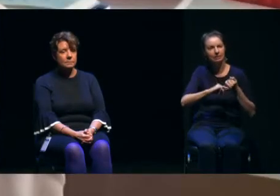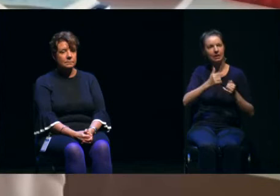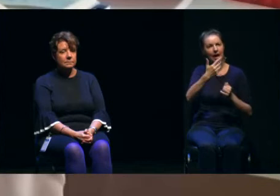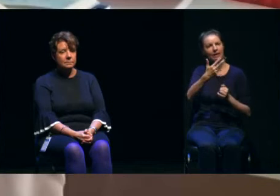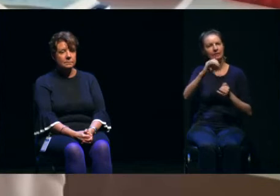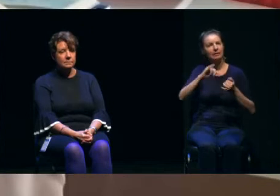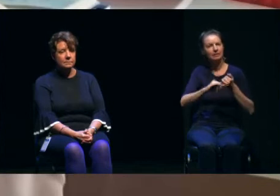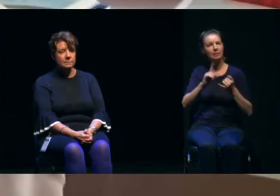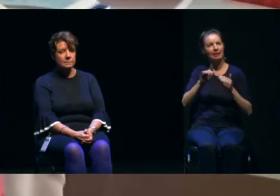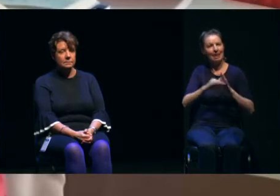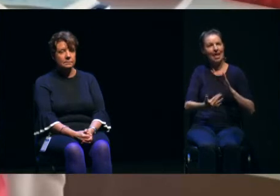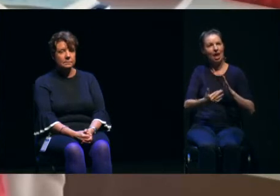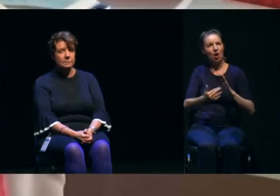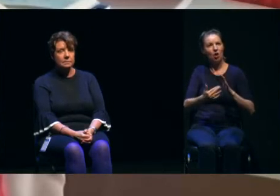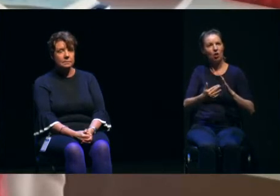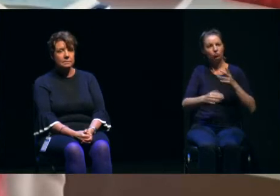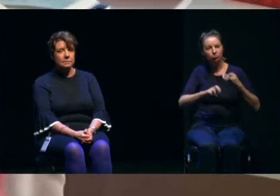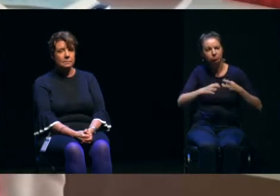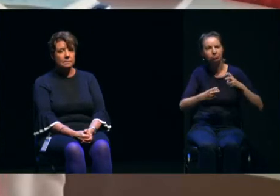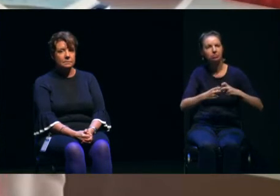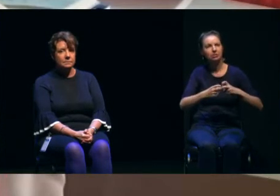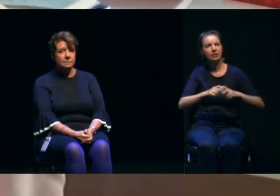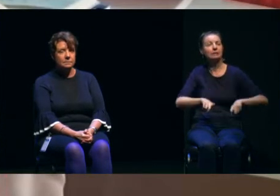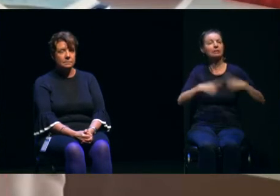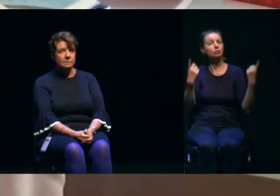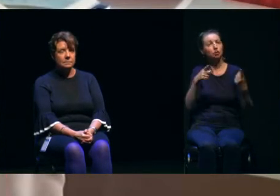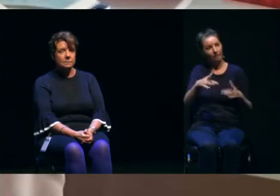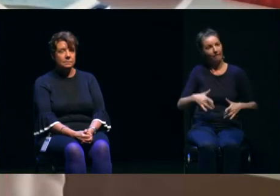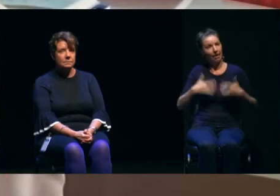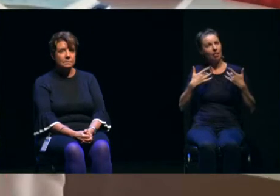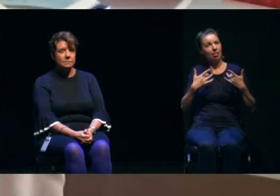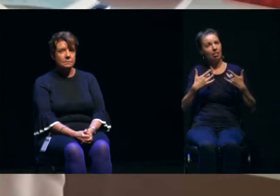new battles now. Do you feel confident that the movement is in good hands?